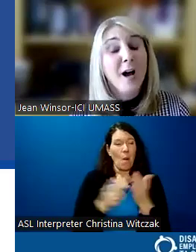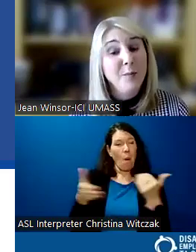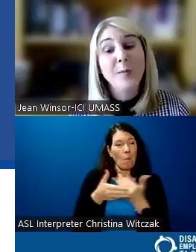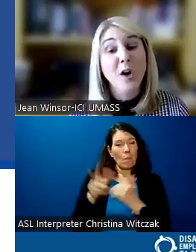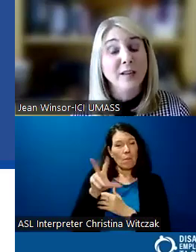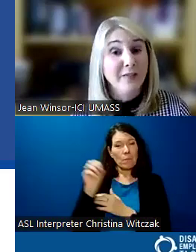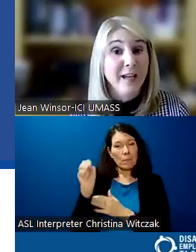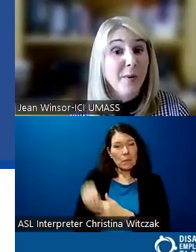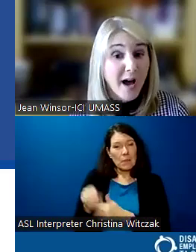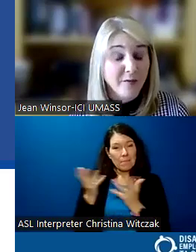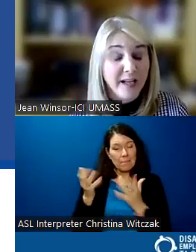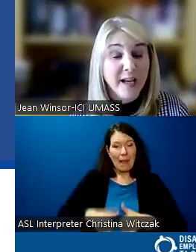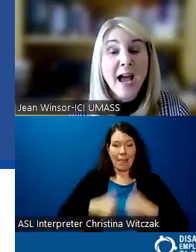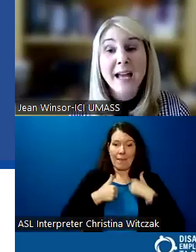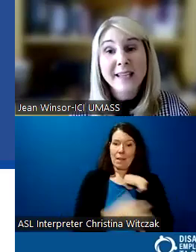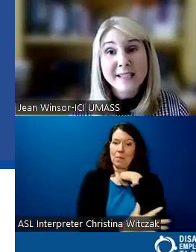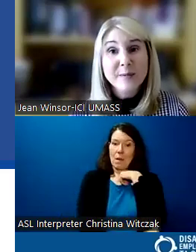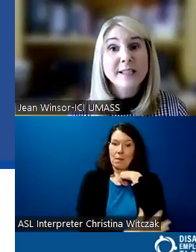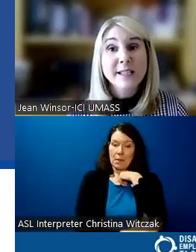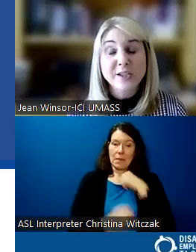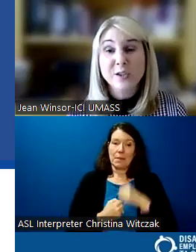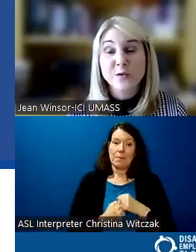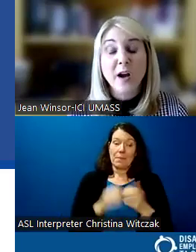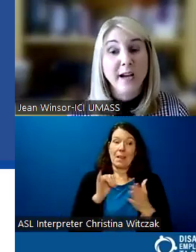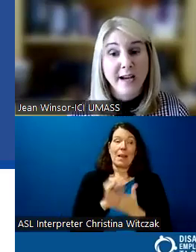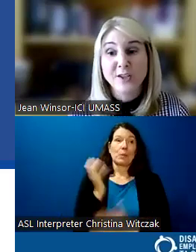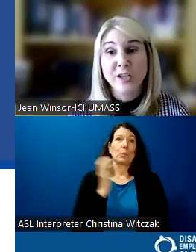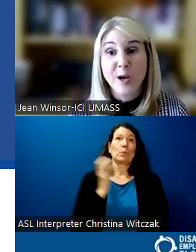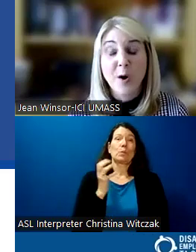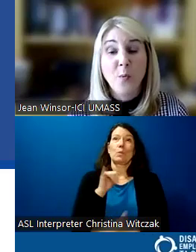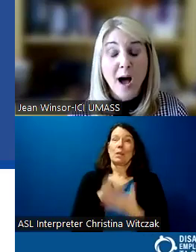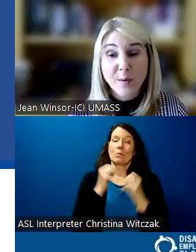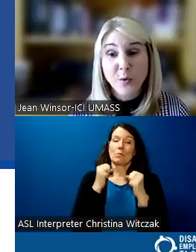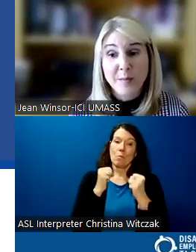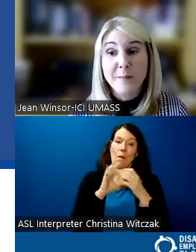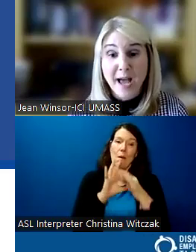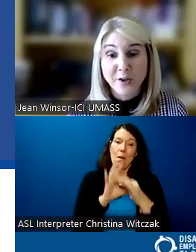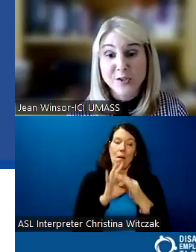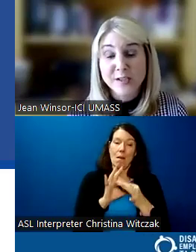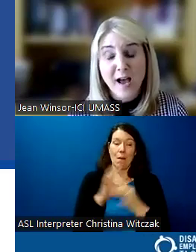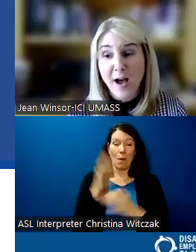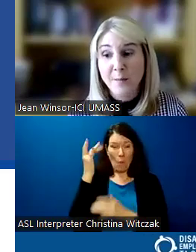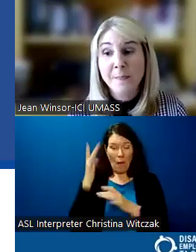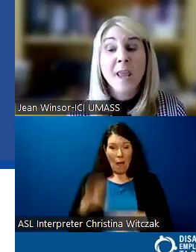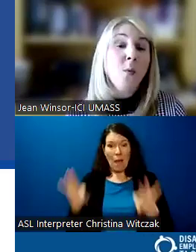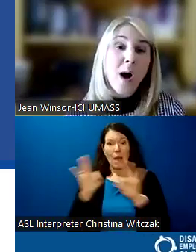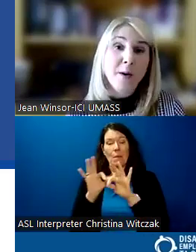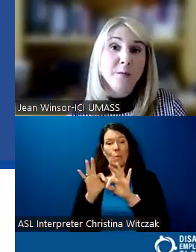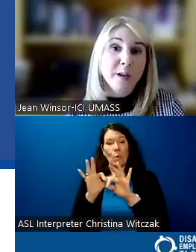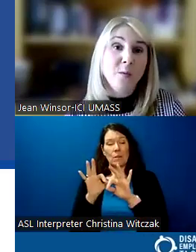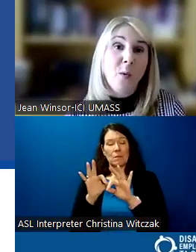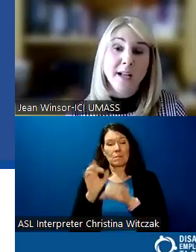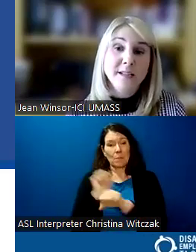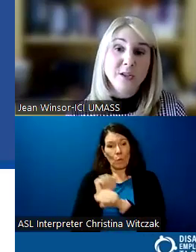30% of people are living in poverty. And that to me is such a strong connection about why employment matters, why